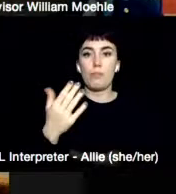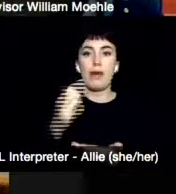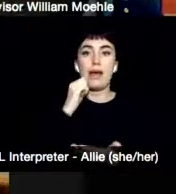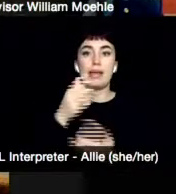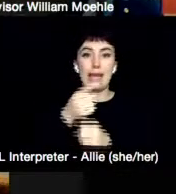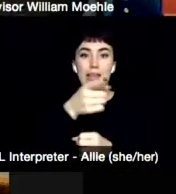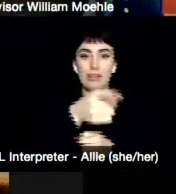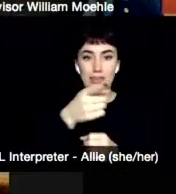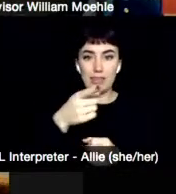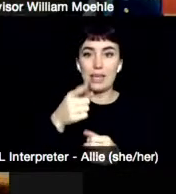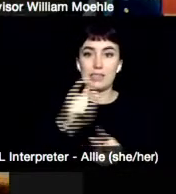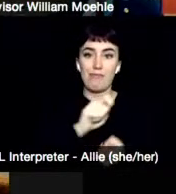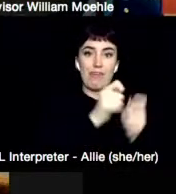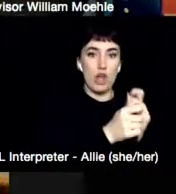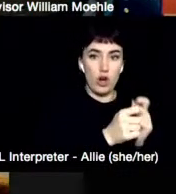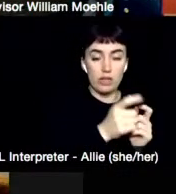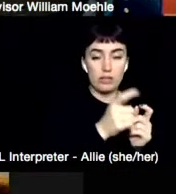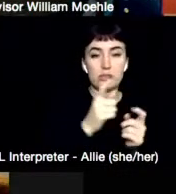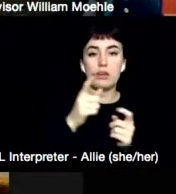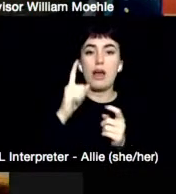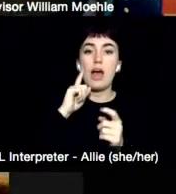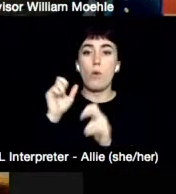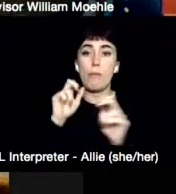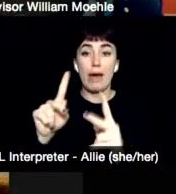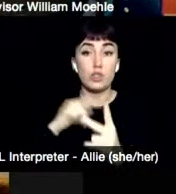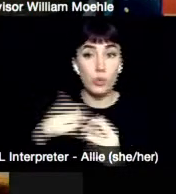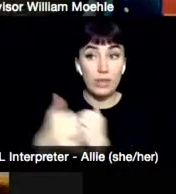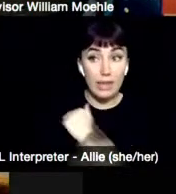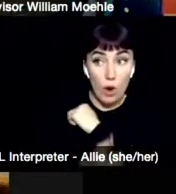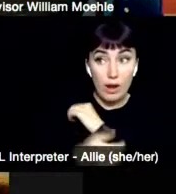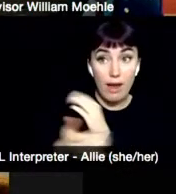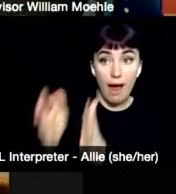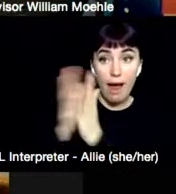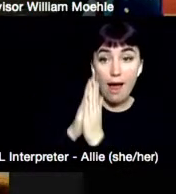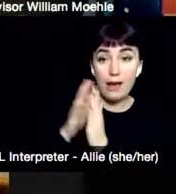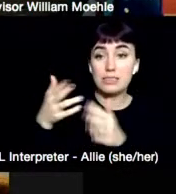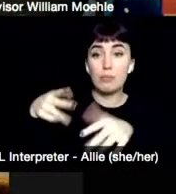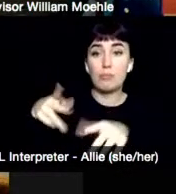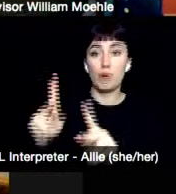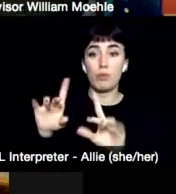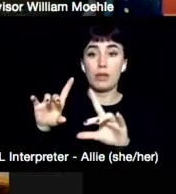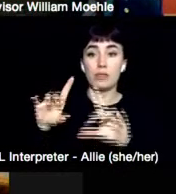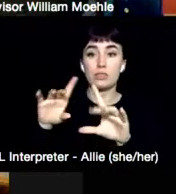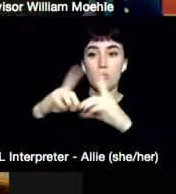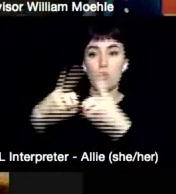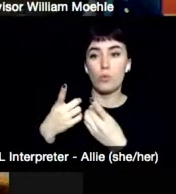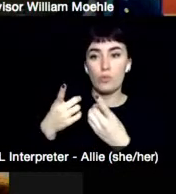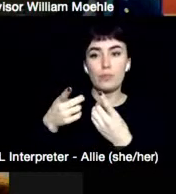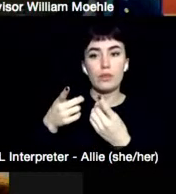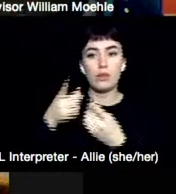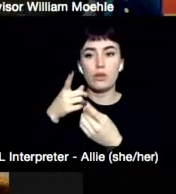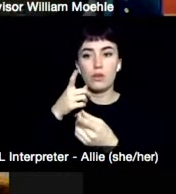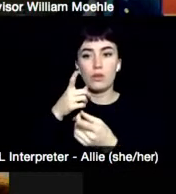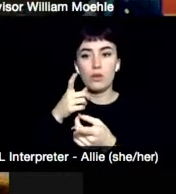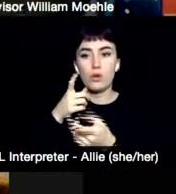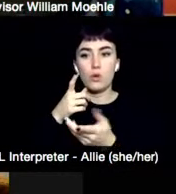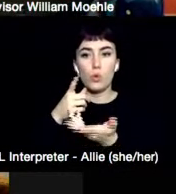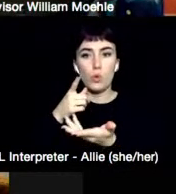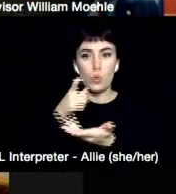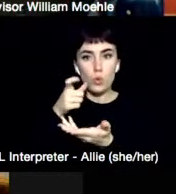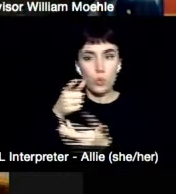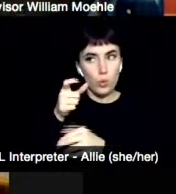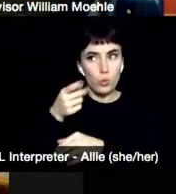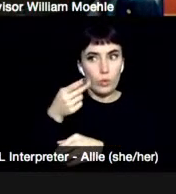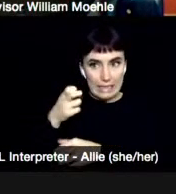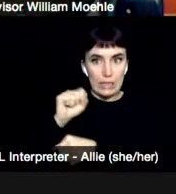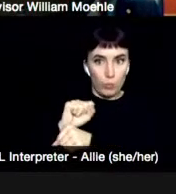went back to the county and said, I asked the permits department with who he works with,